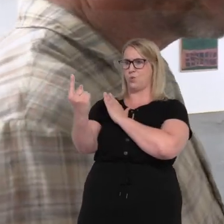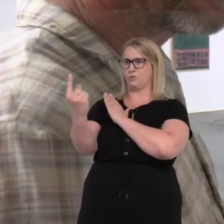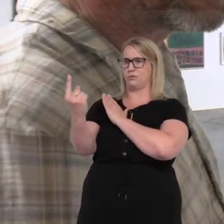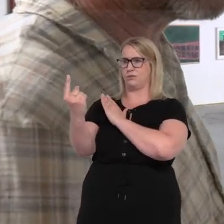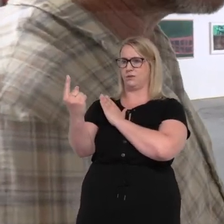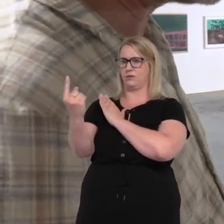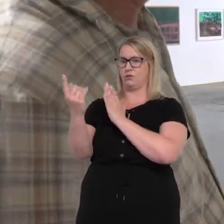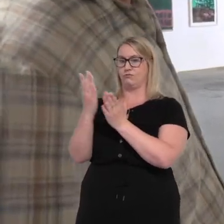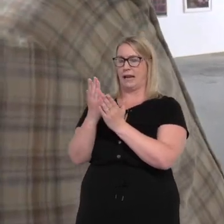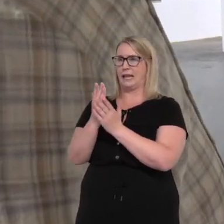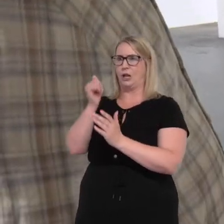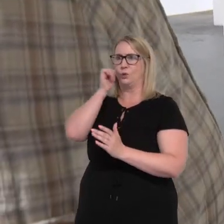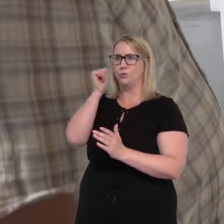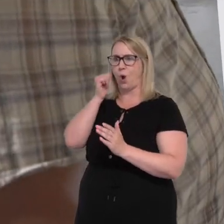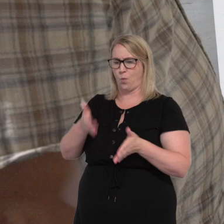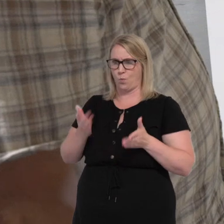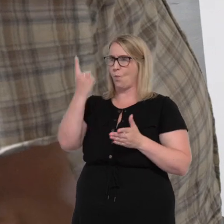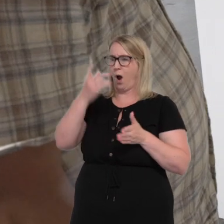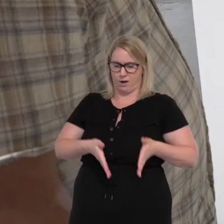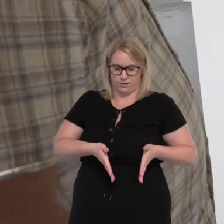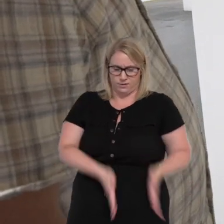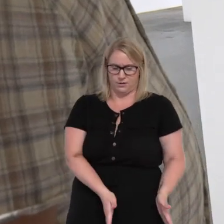They are still a trouser leg,